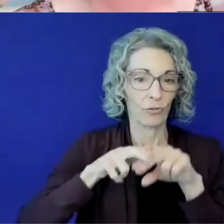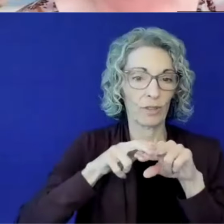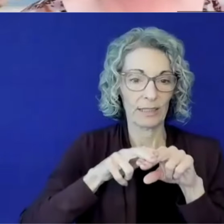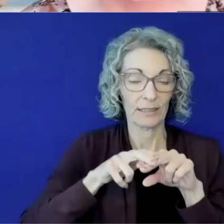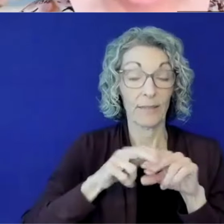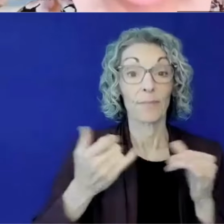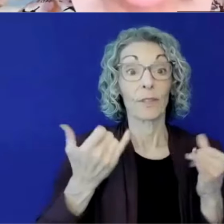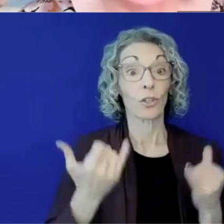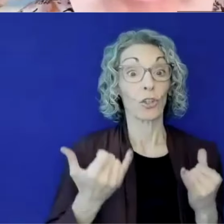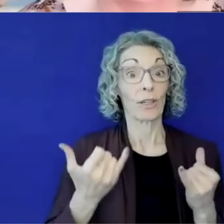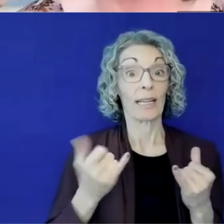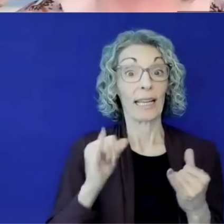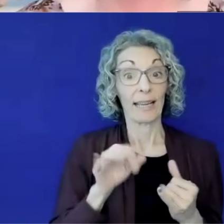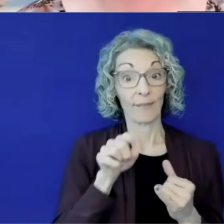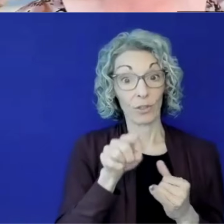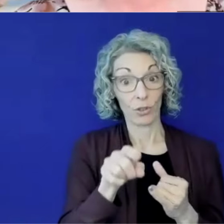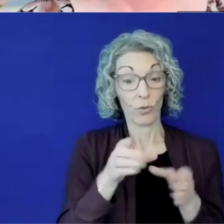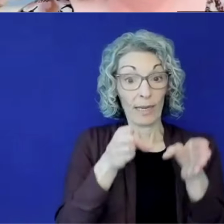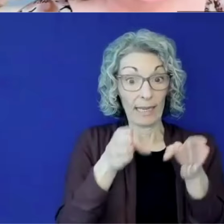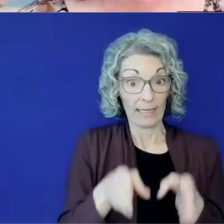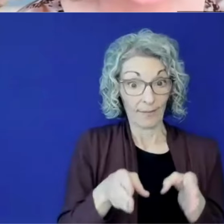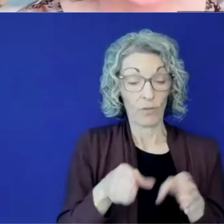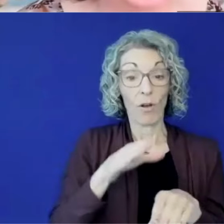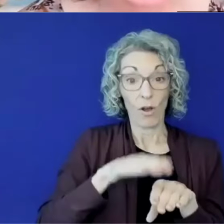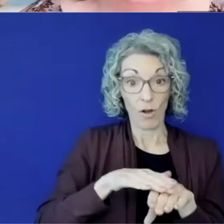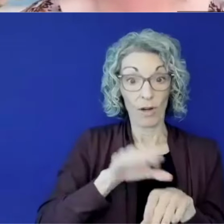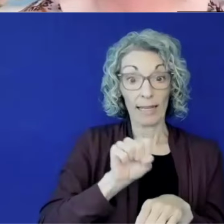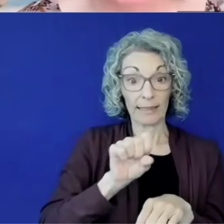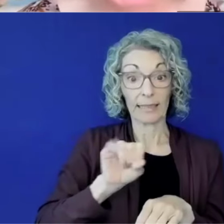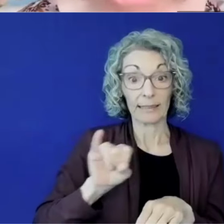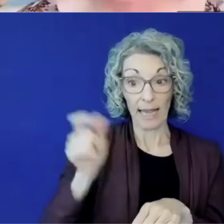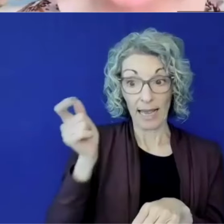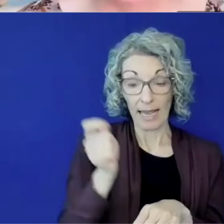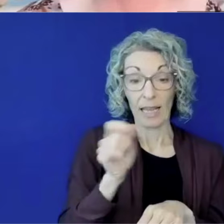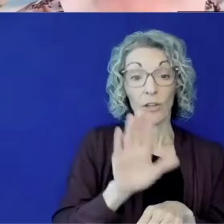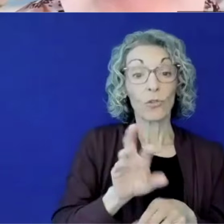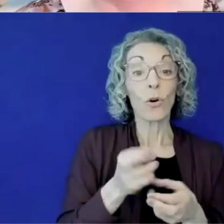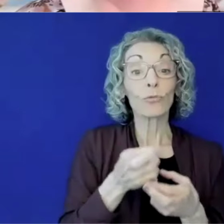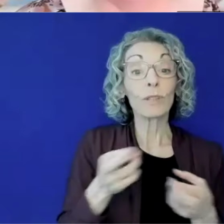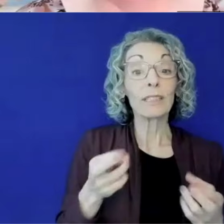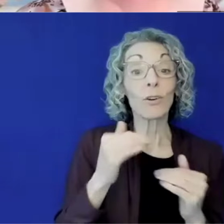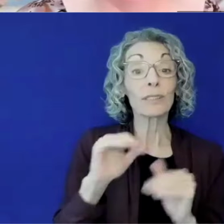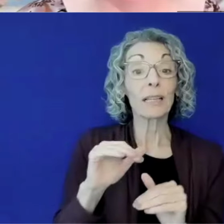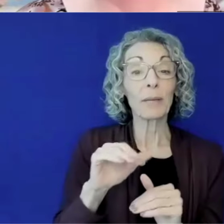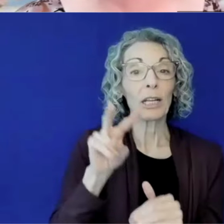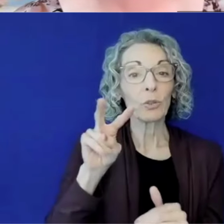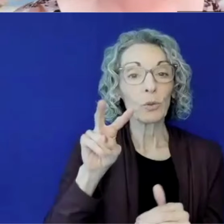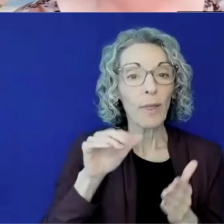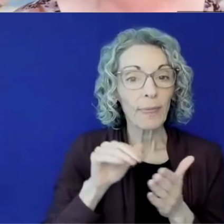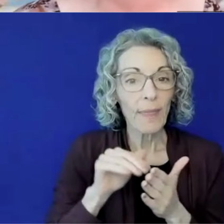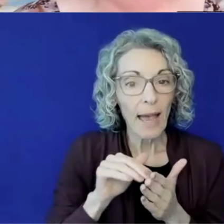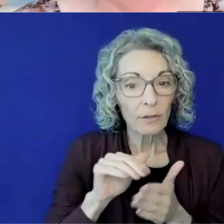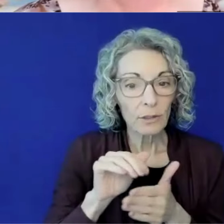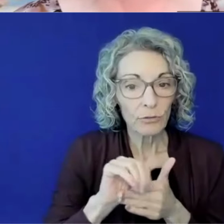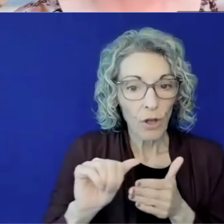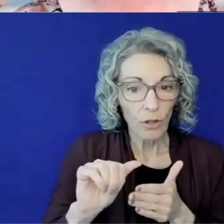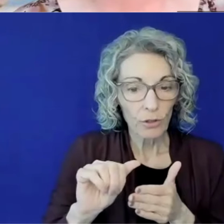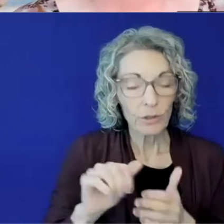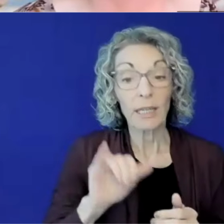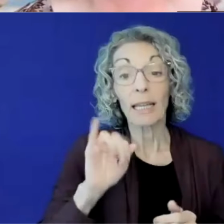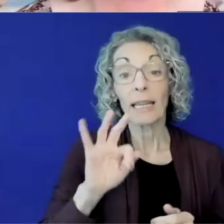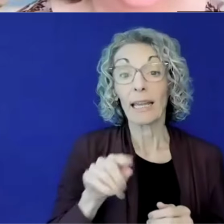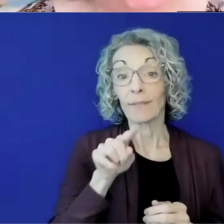an individual on SSI, your resource limit is $2,000. If you are